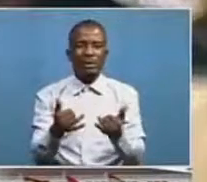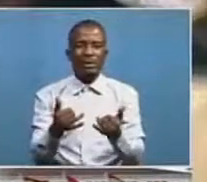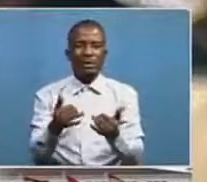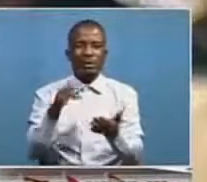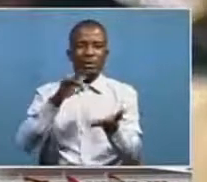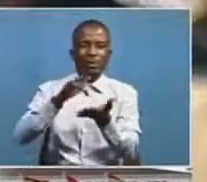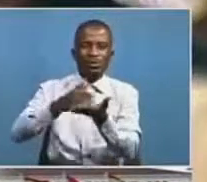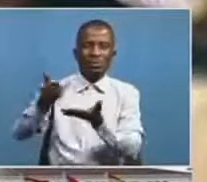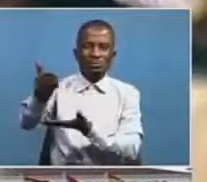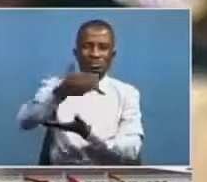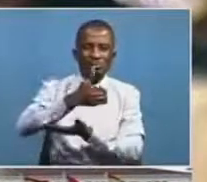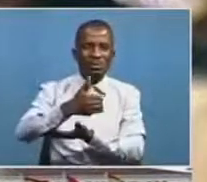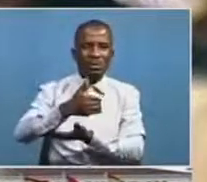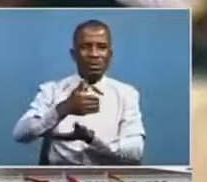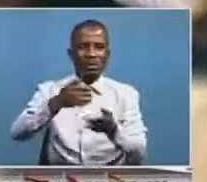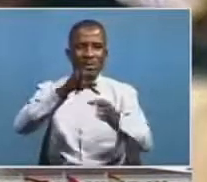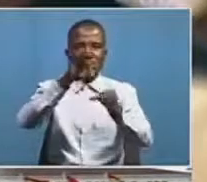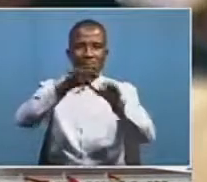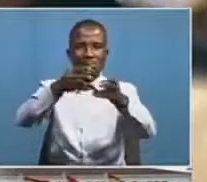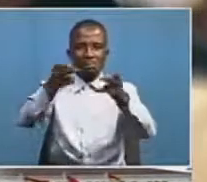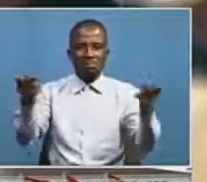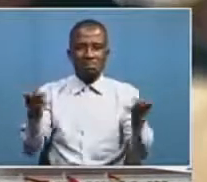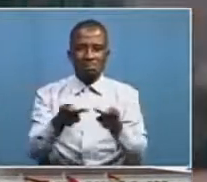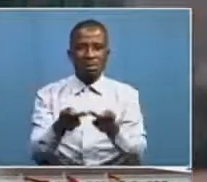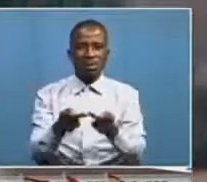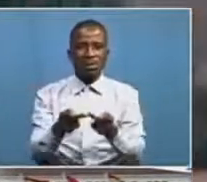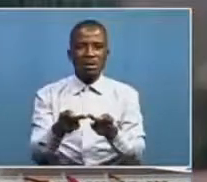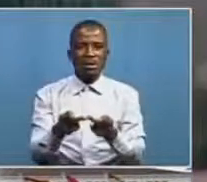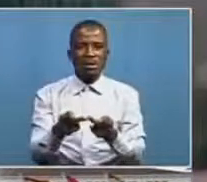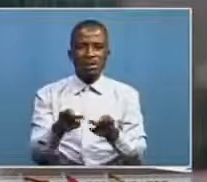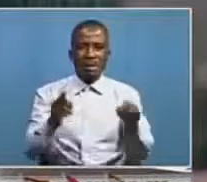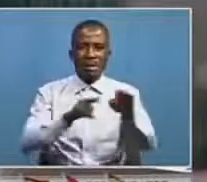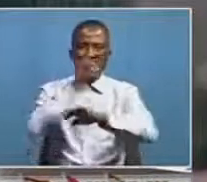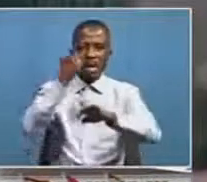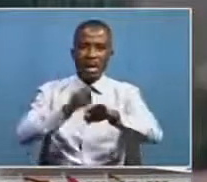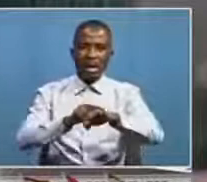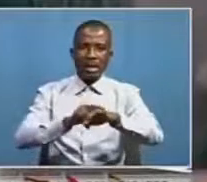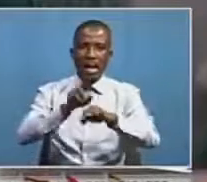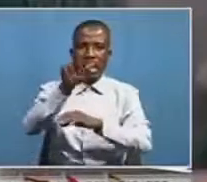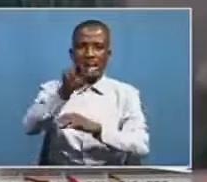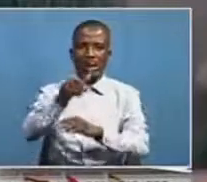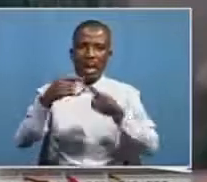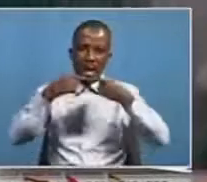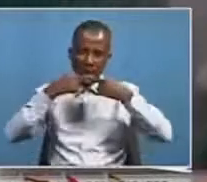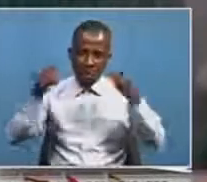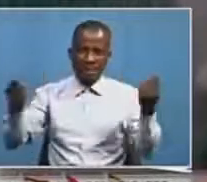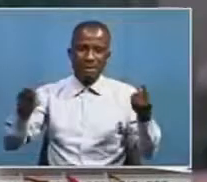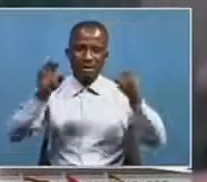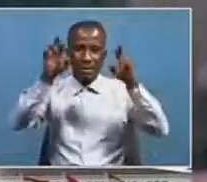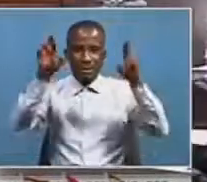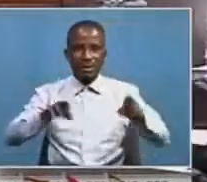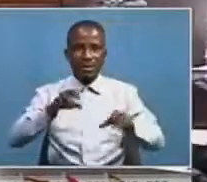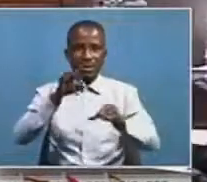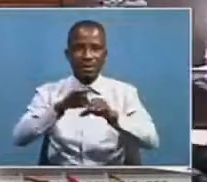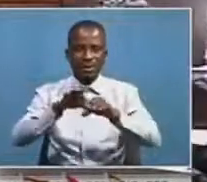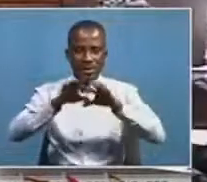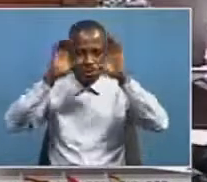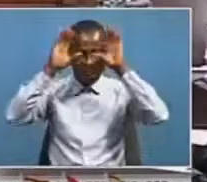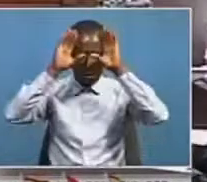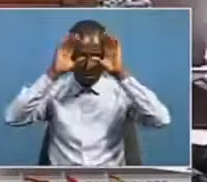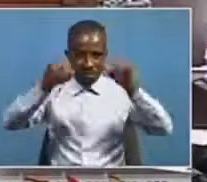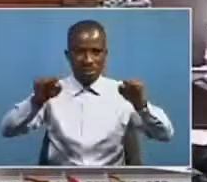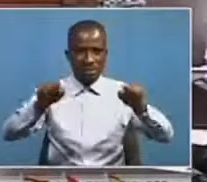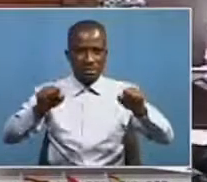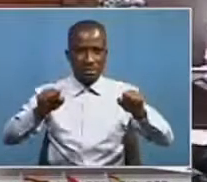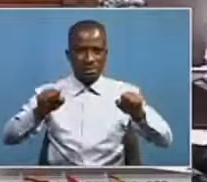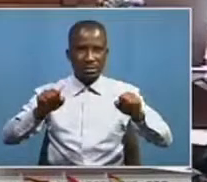votes from the polling stations through to the National Collation Center and the declaration of the results of the presidential election.